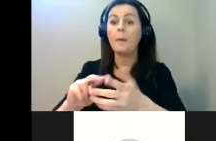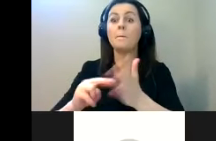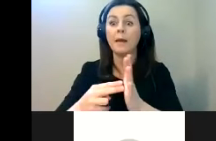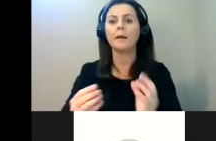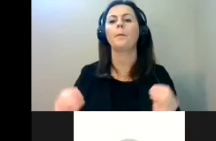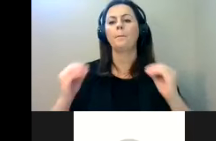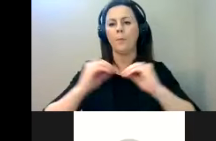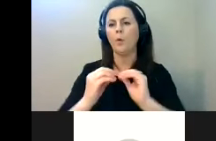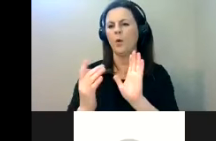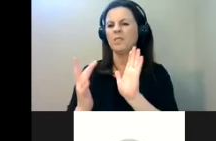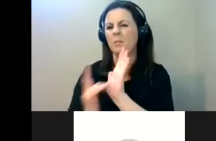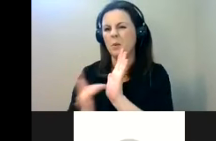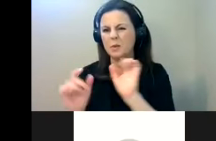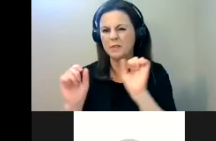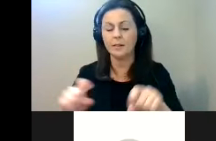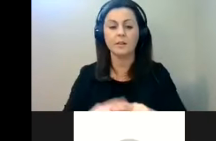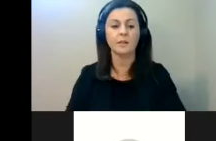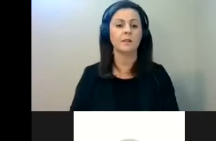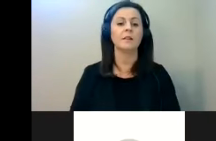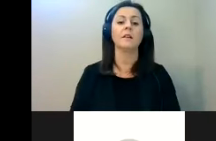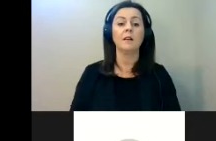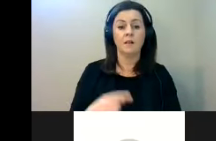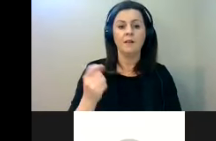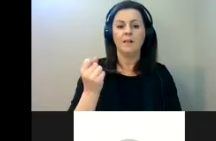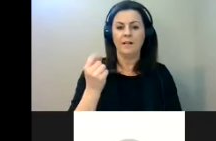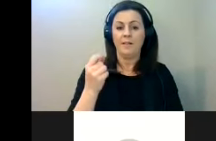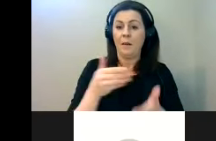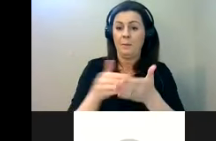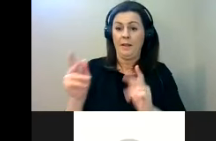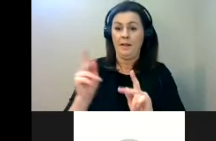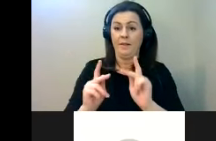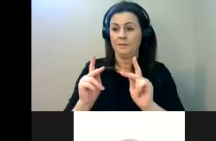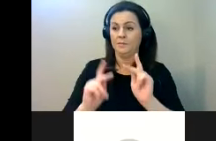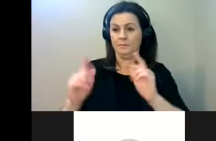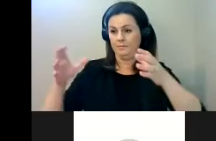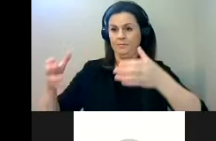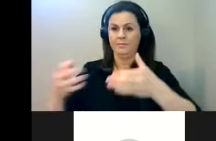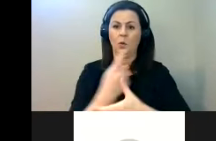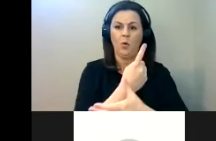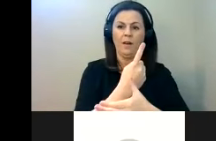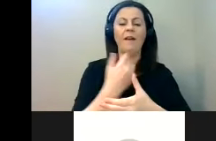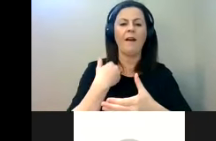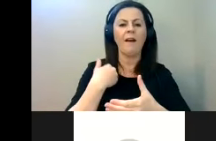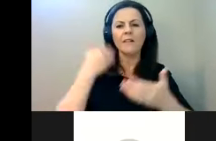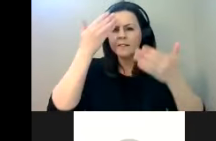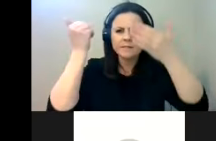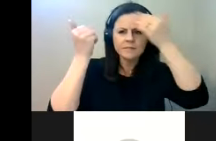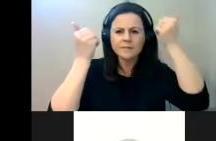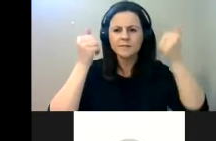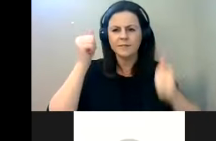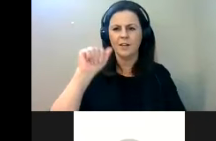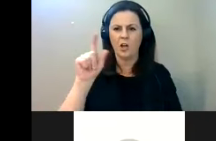1 in 11 Canadians over the age of 65 currently has Alzheimer's or a related dementia.